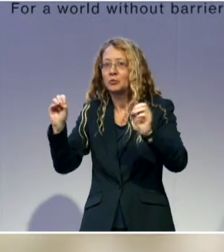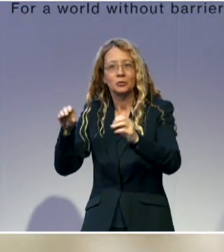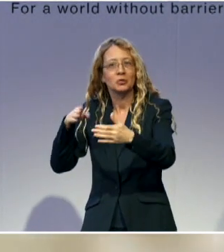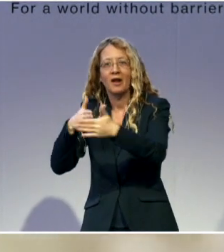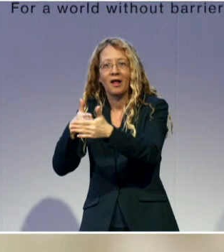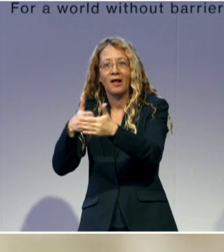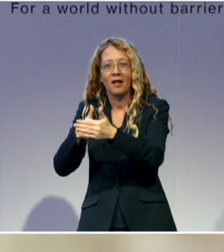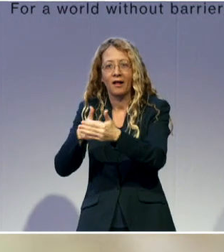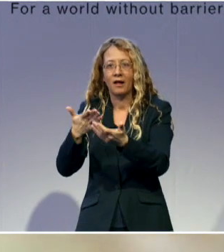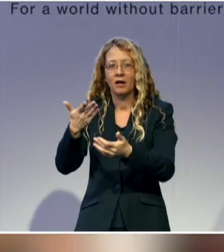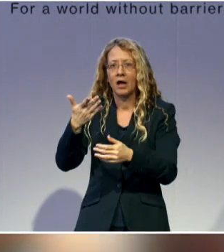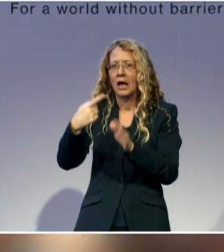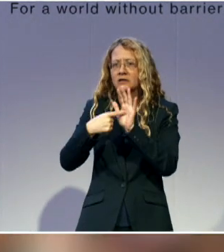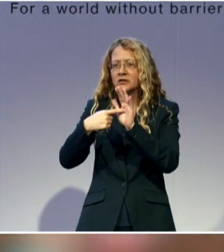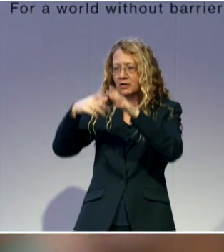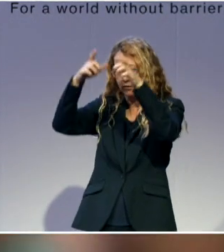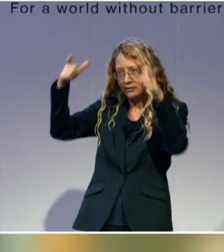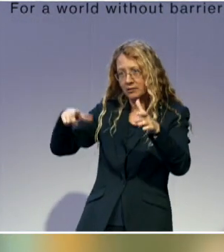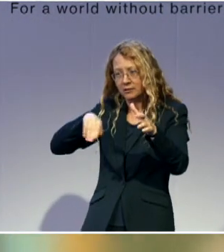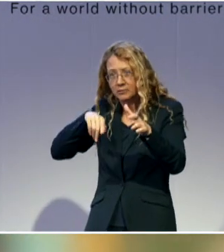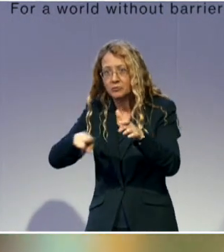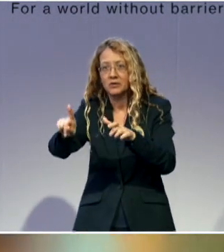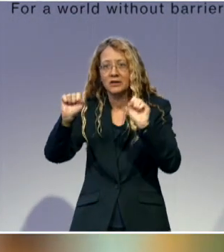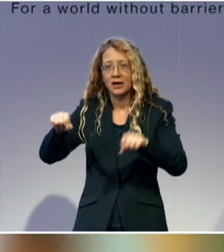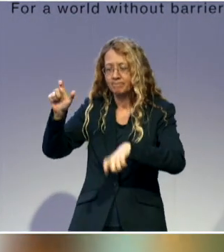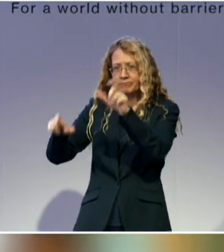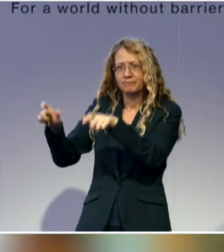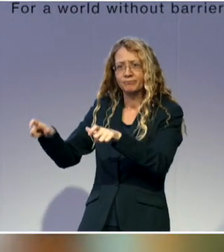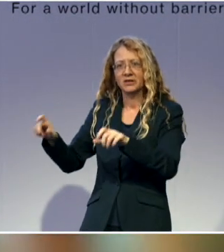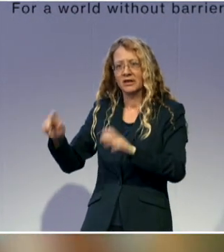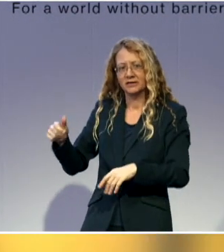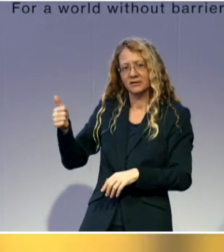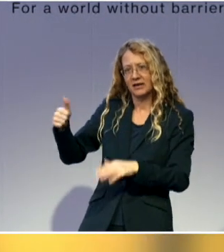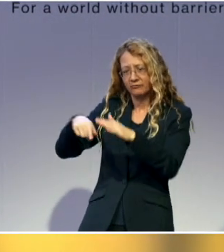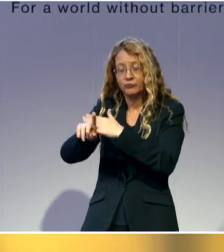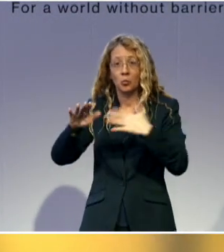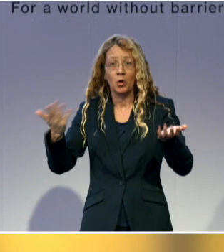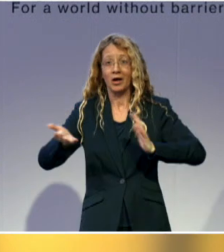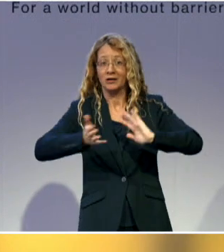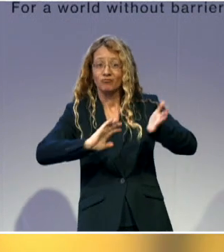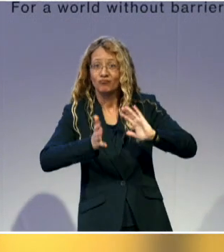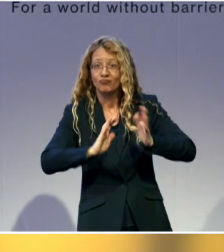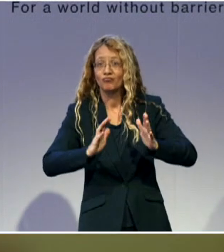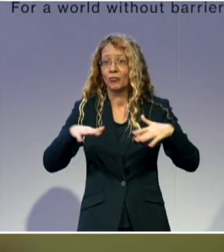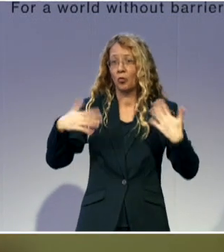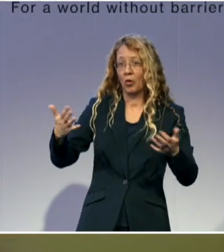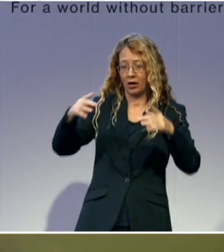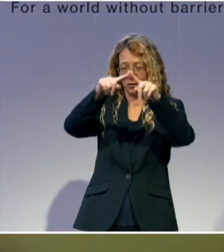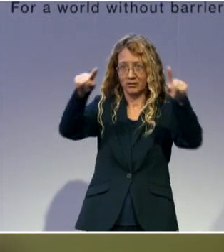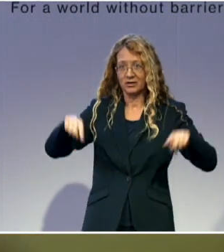accessible buildings, providing staff that can communicate in sign language, and electronic voting machines for blind